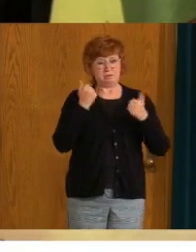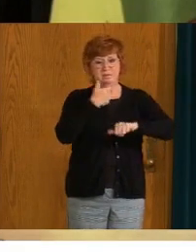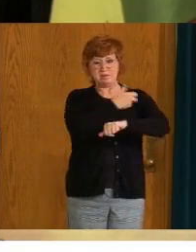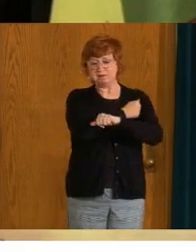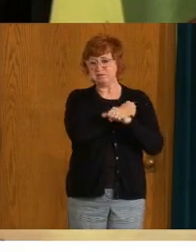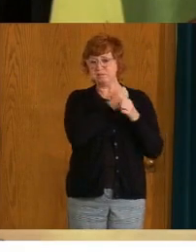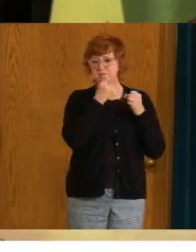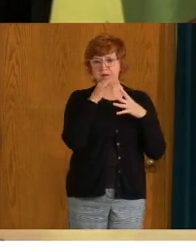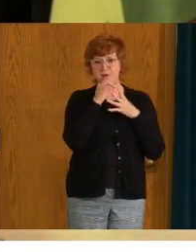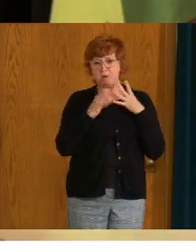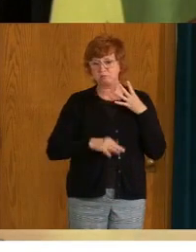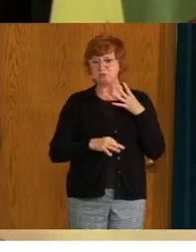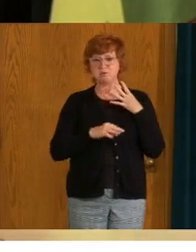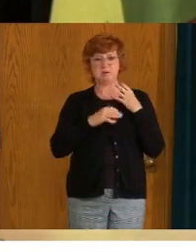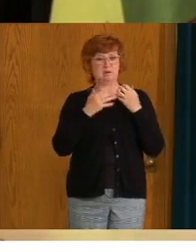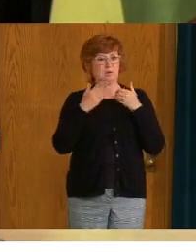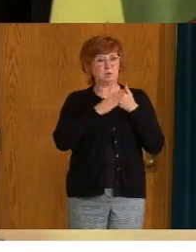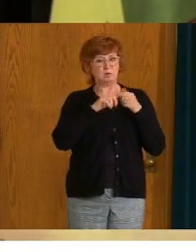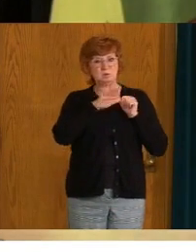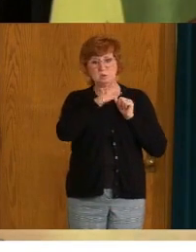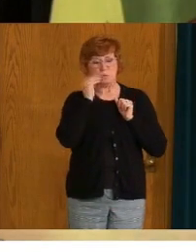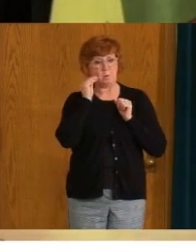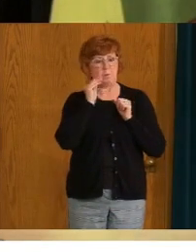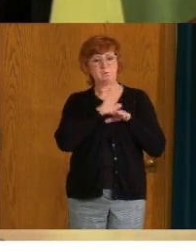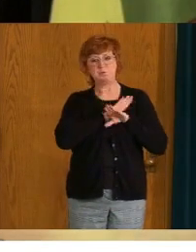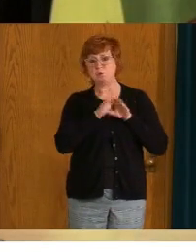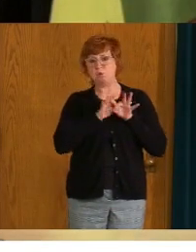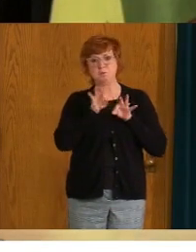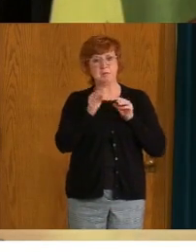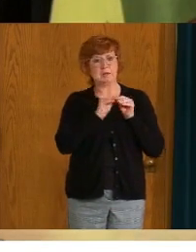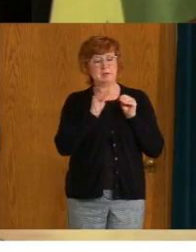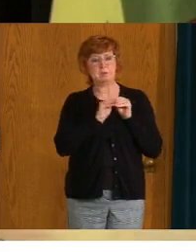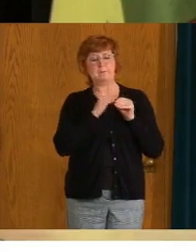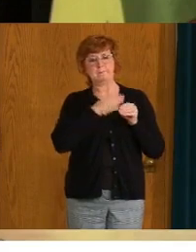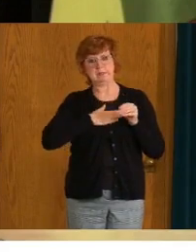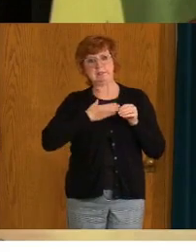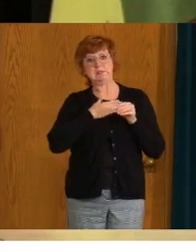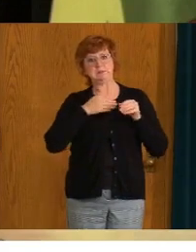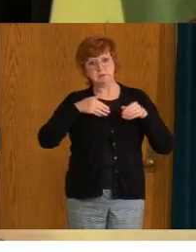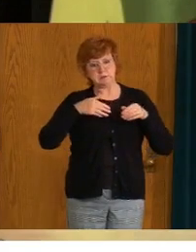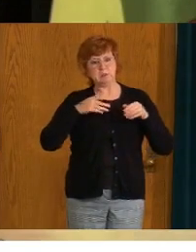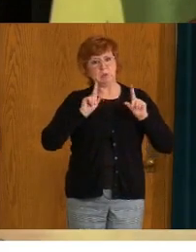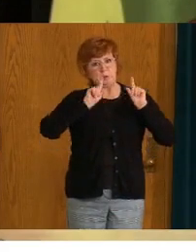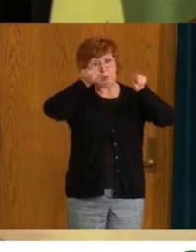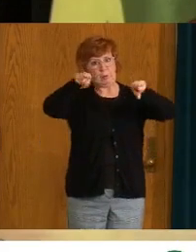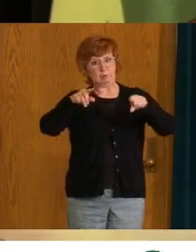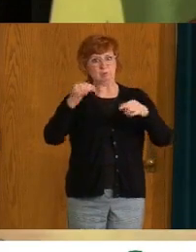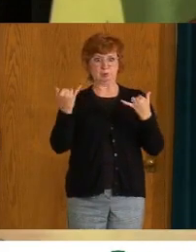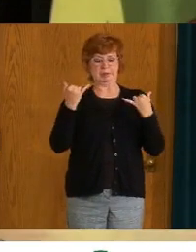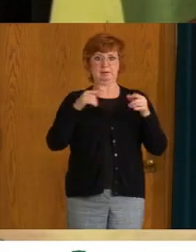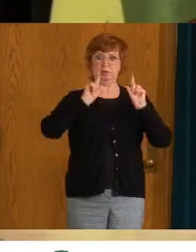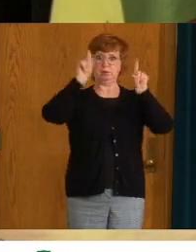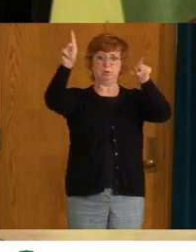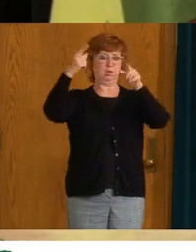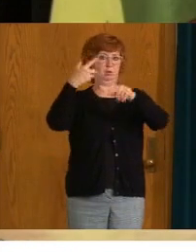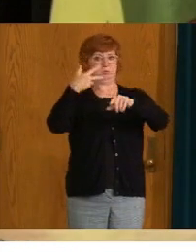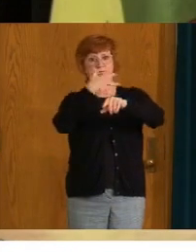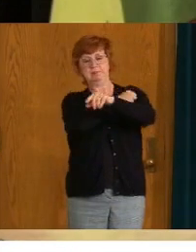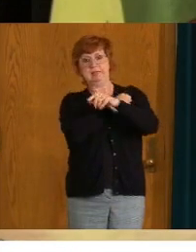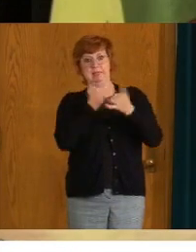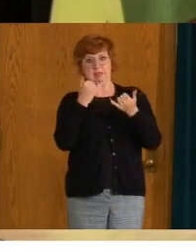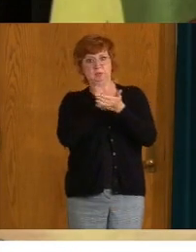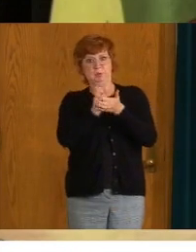or close to you. Don't put it off any longer. Let's go today. Let's go this week, and let's get our first shot. It's